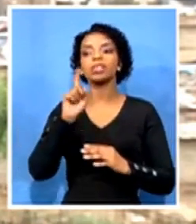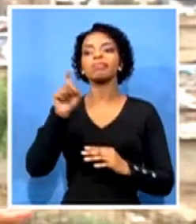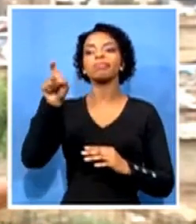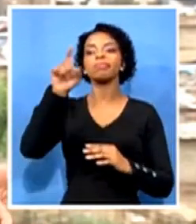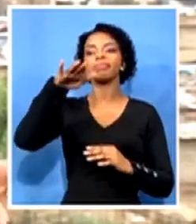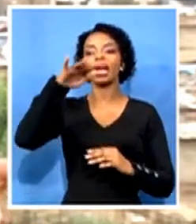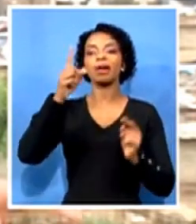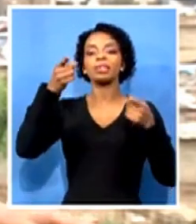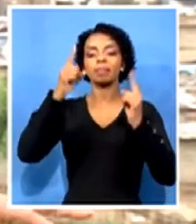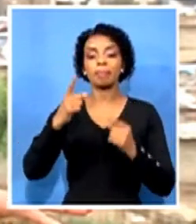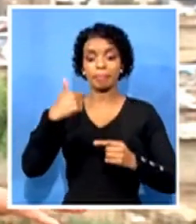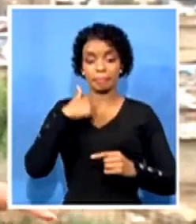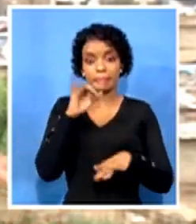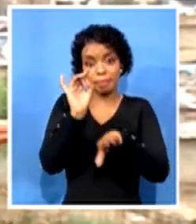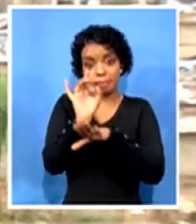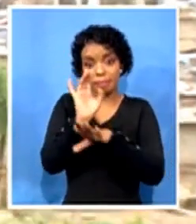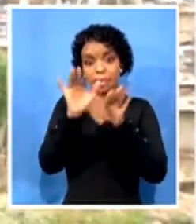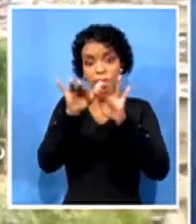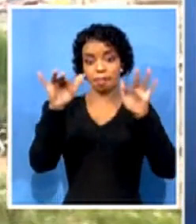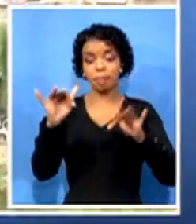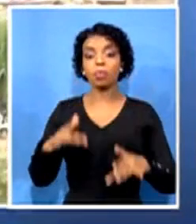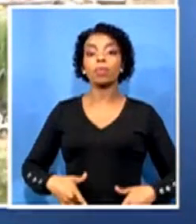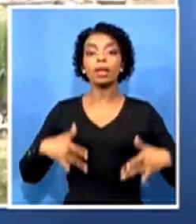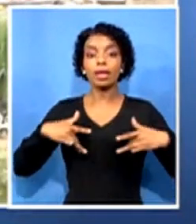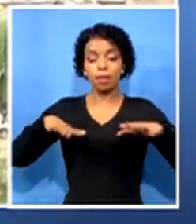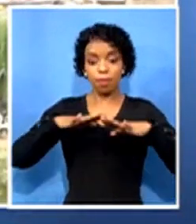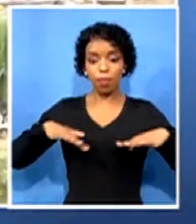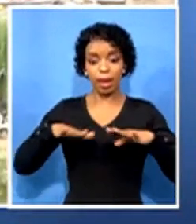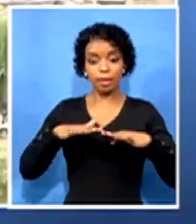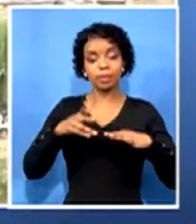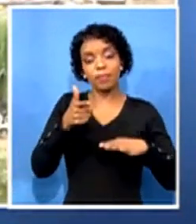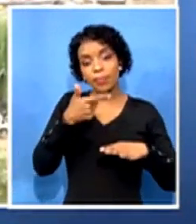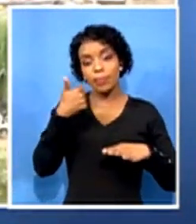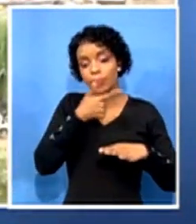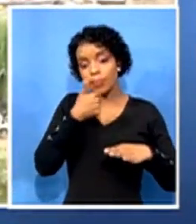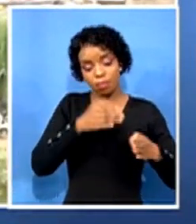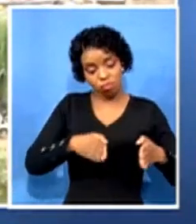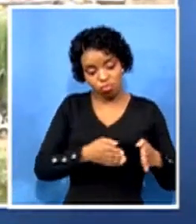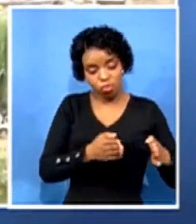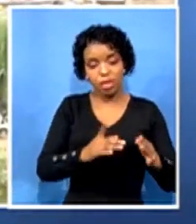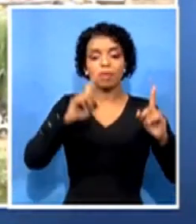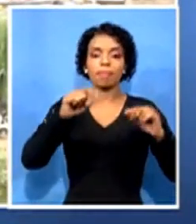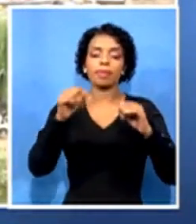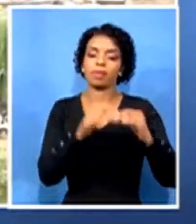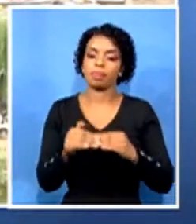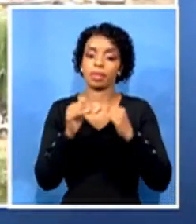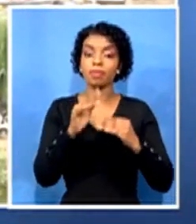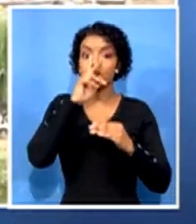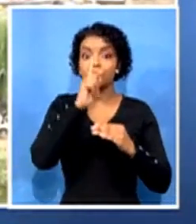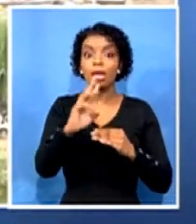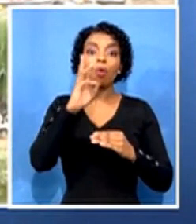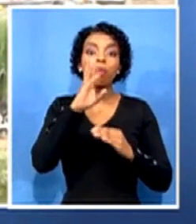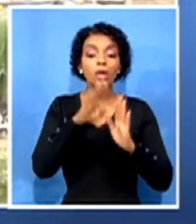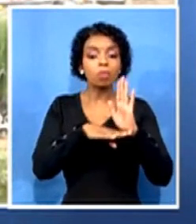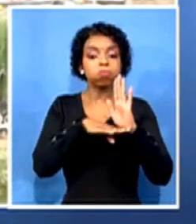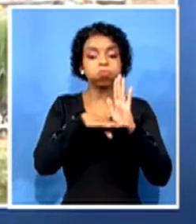that are living along the water lines, and to ensure that the minute they see that the water levels are rising at an alarming rate, they